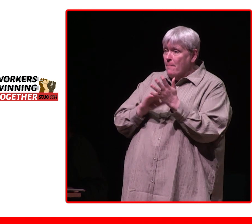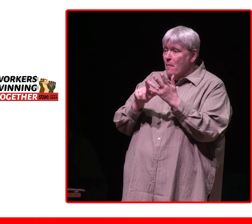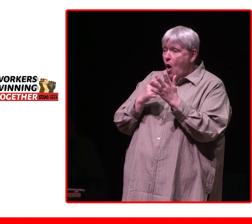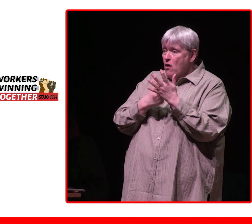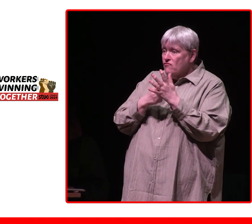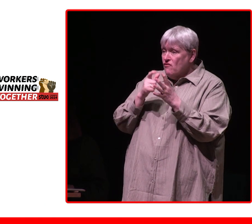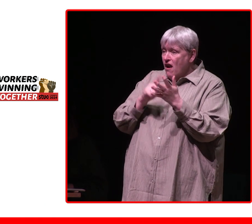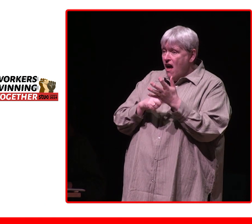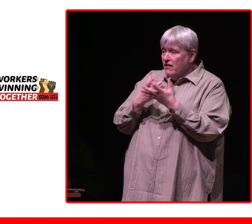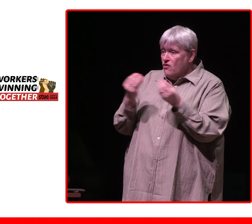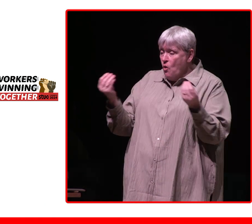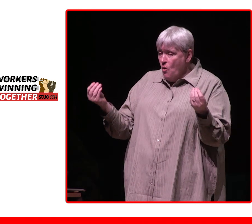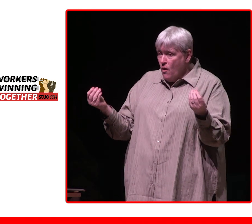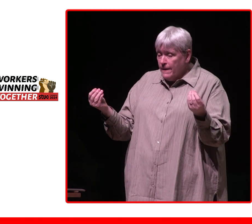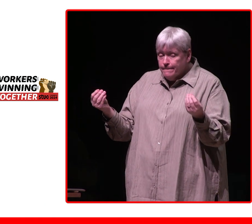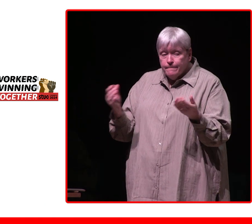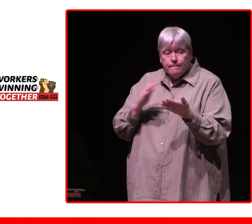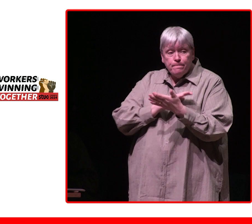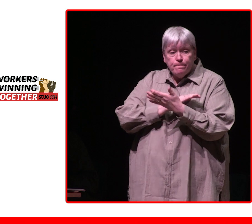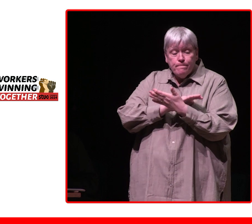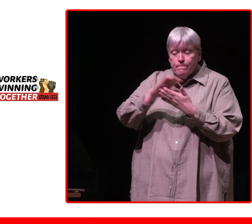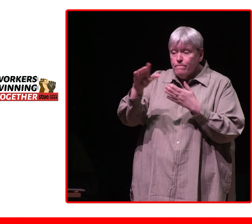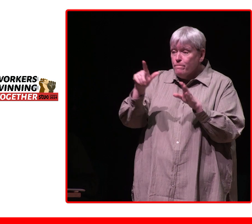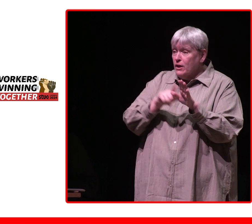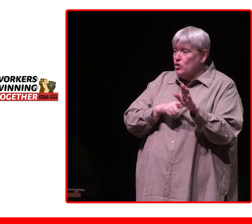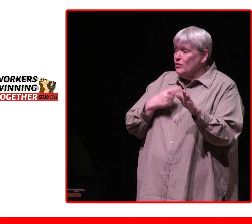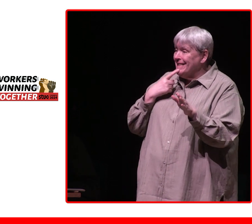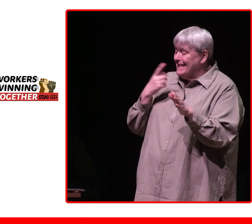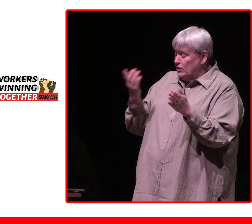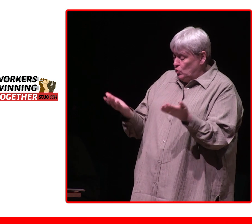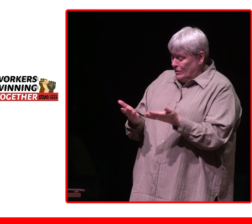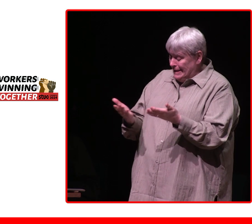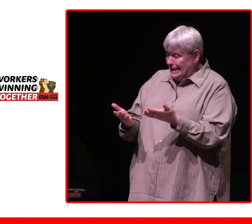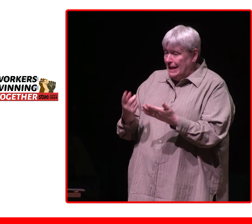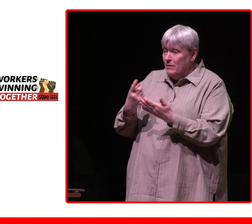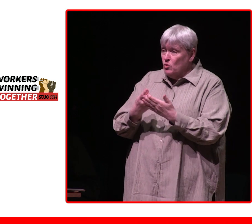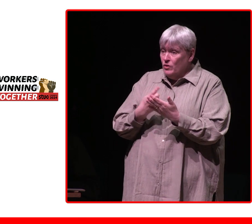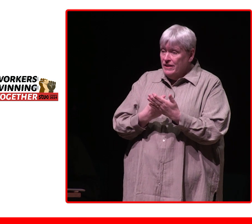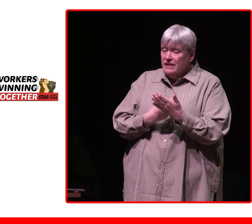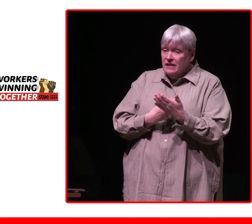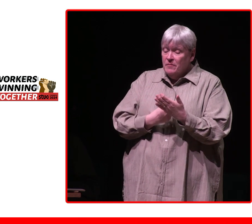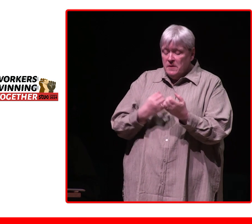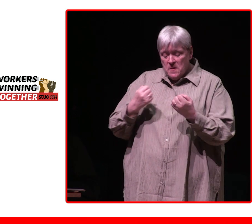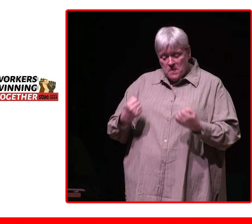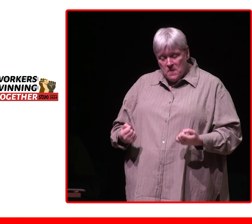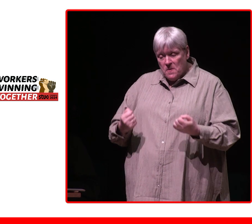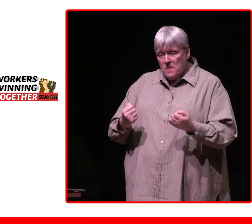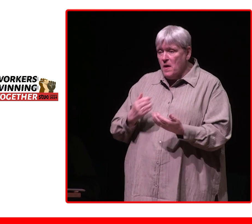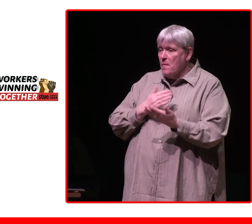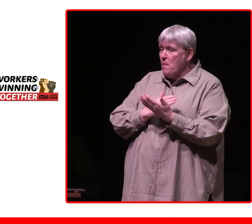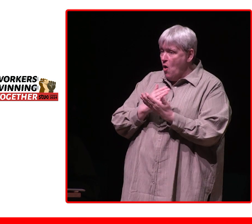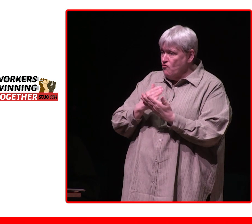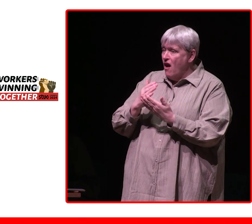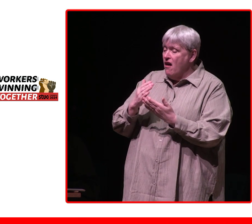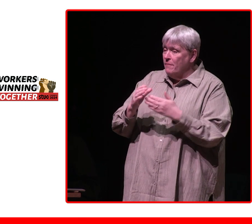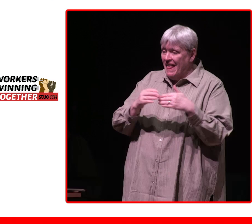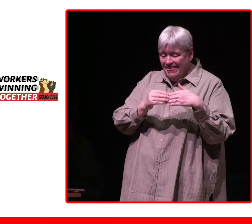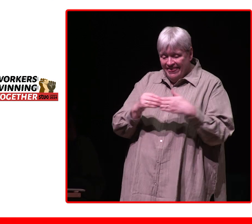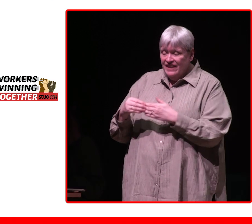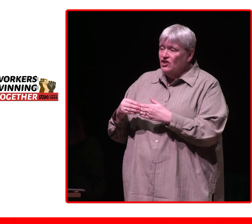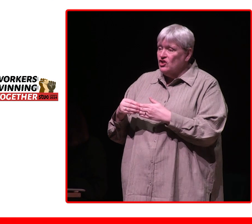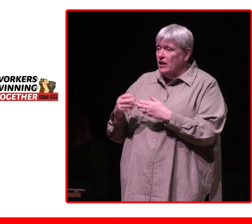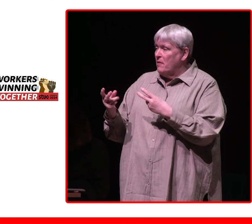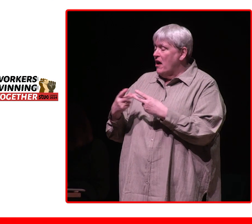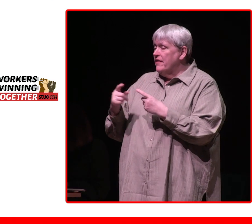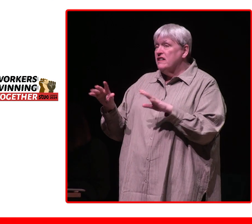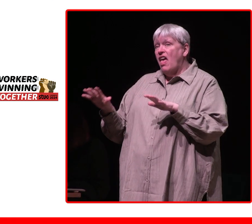as Humza Yousaf said today, principles, commitment, steadfastness, moral clarity, leadership, while others